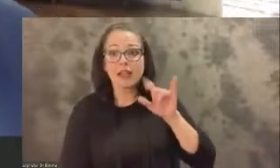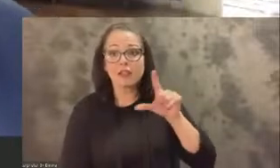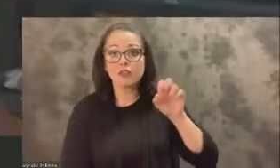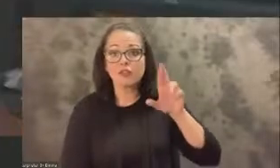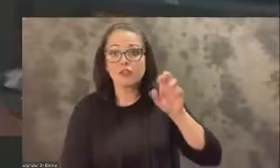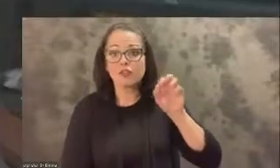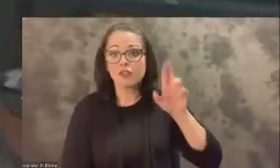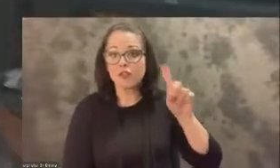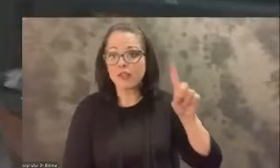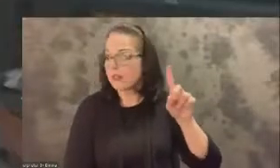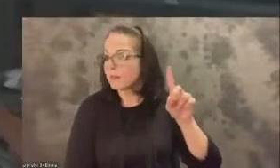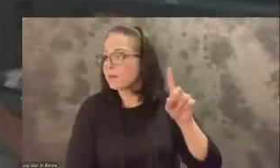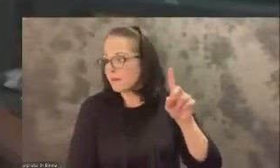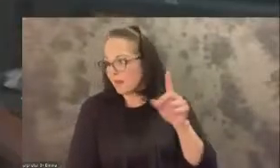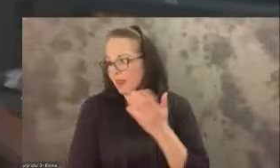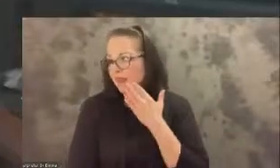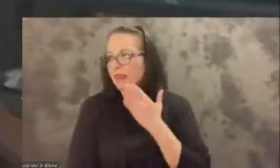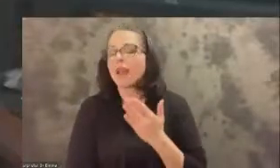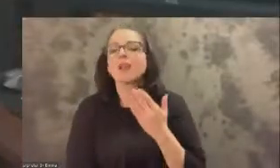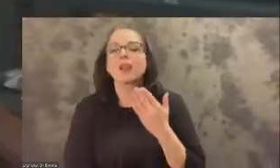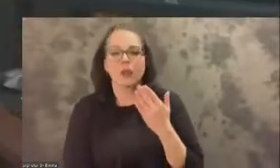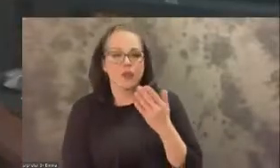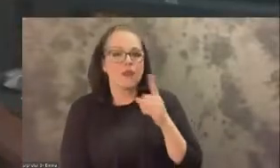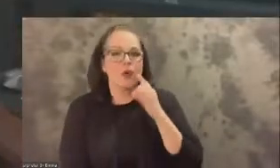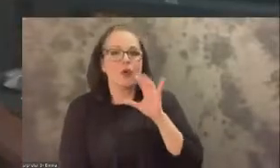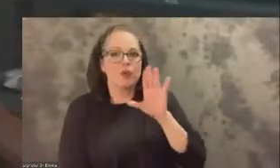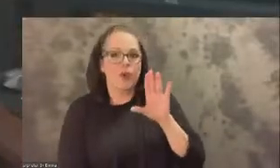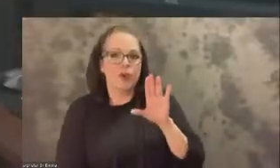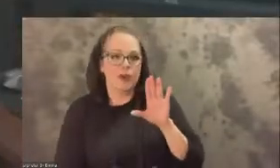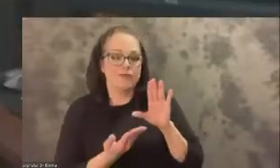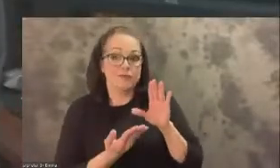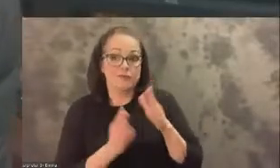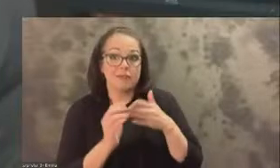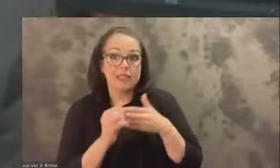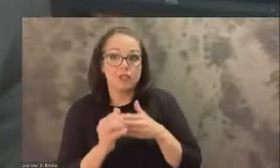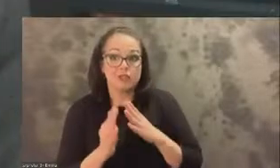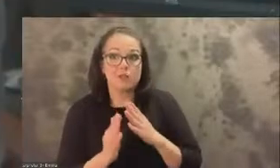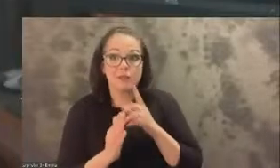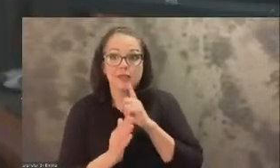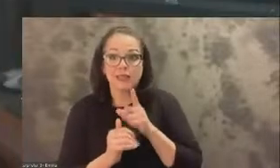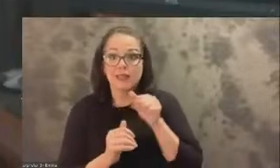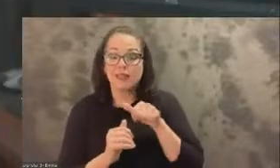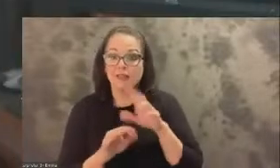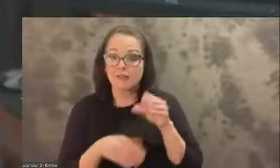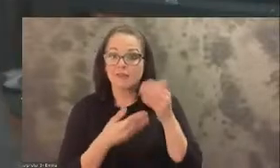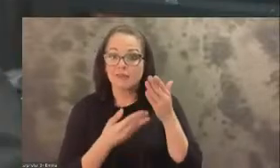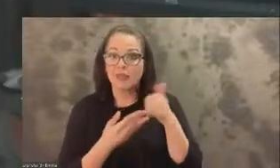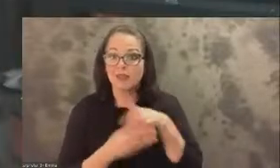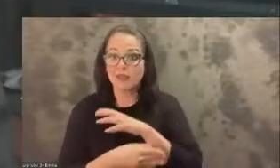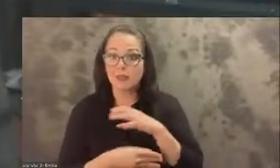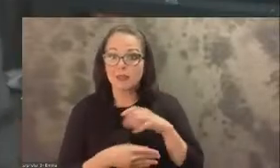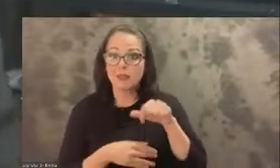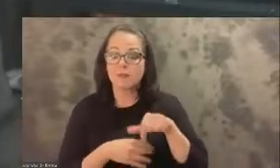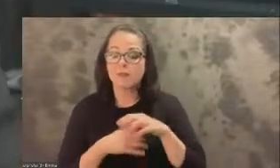Dr. Putnam, thank you for your leadership, sir, and putting up with us. I think that